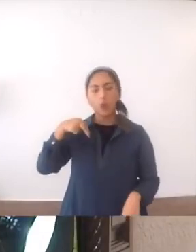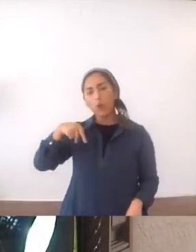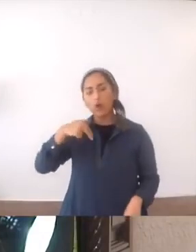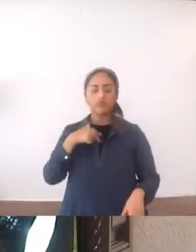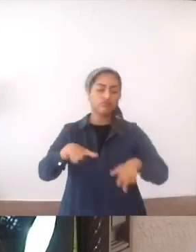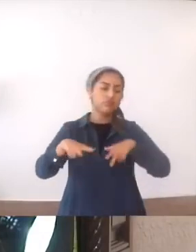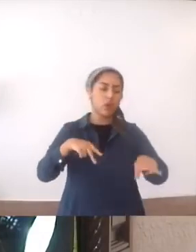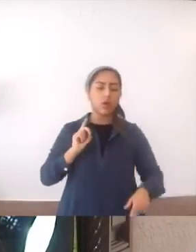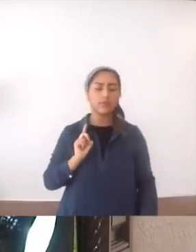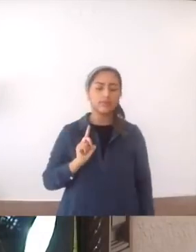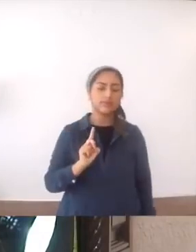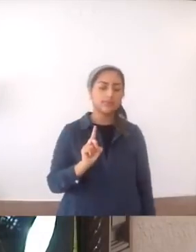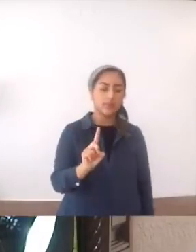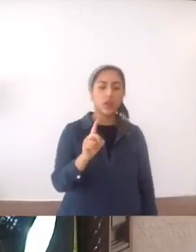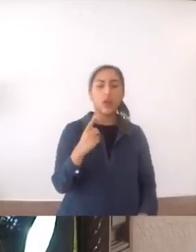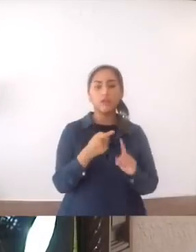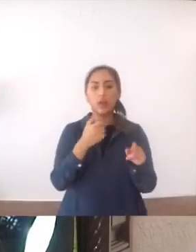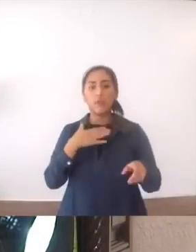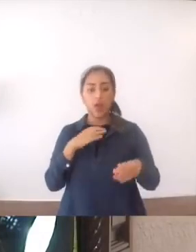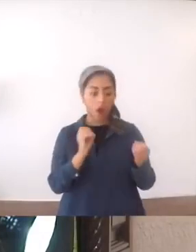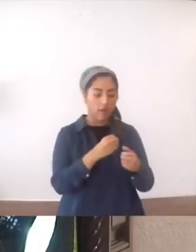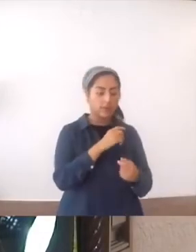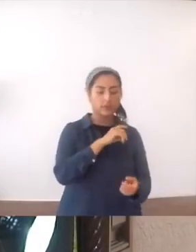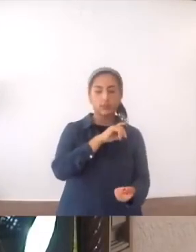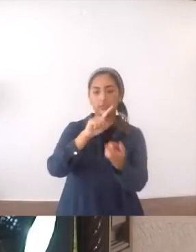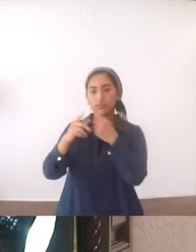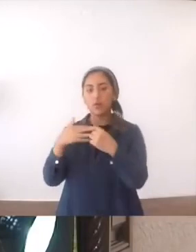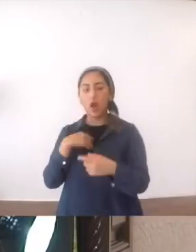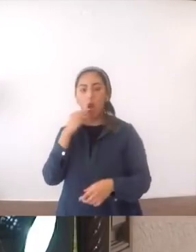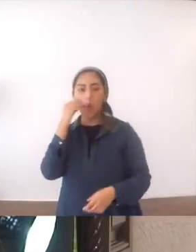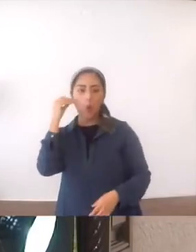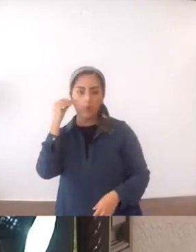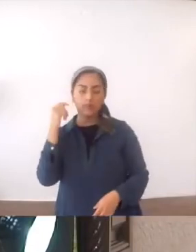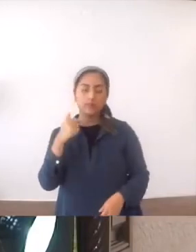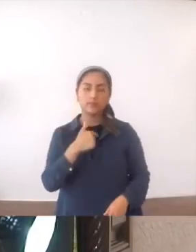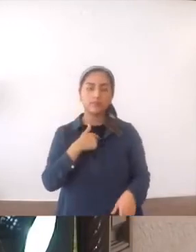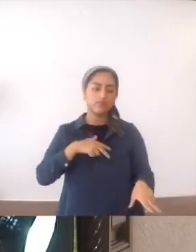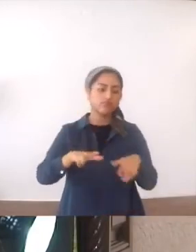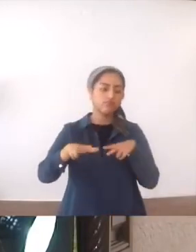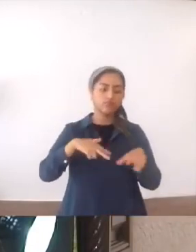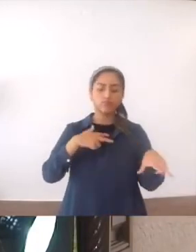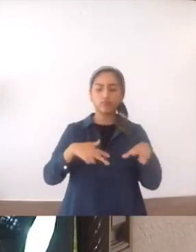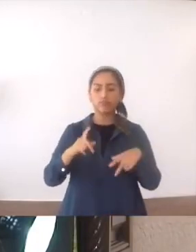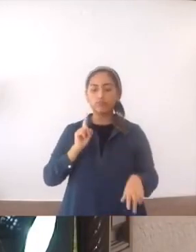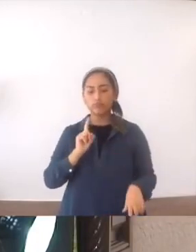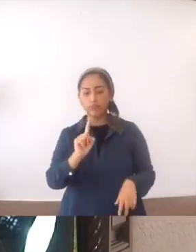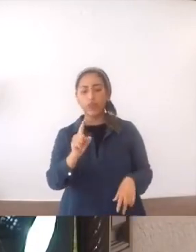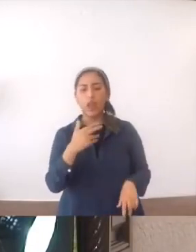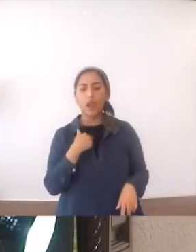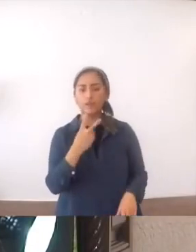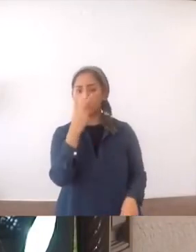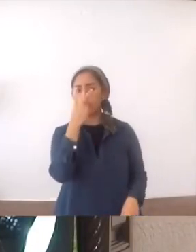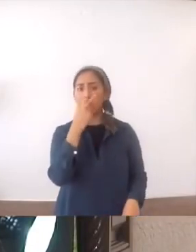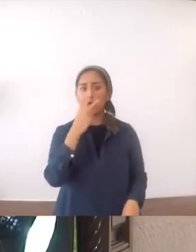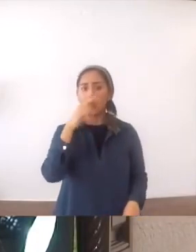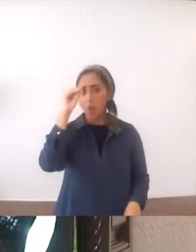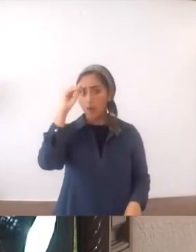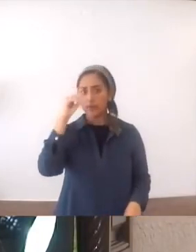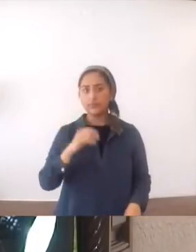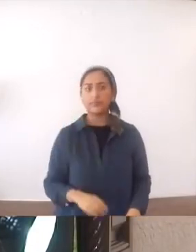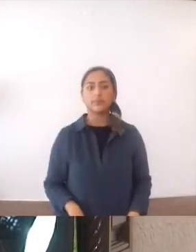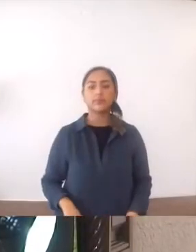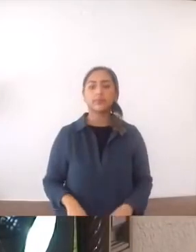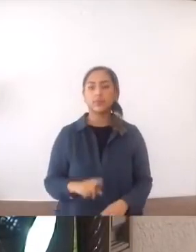tiempo yo iba caminando Some time ago I was de walking mi consultorio hacia mi casa, a mi casa, from my office to my house, y había